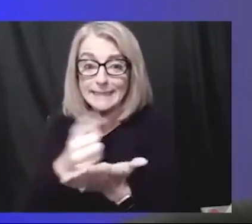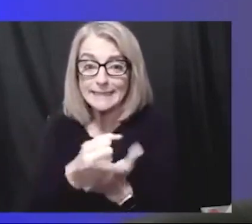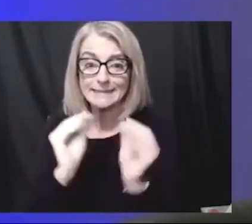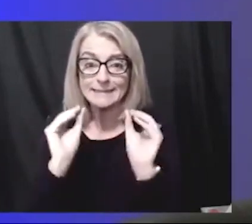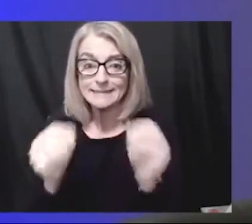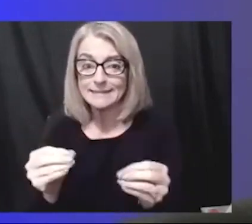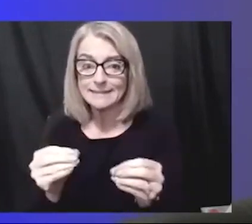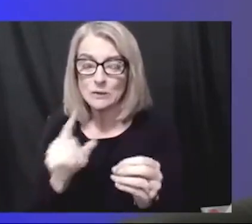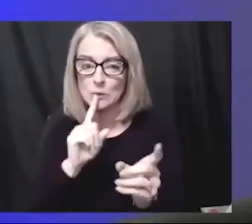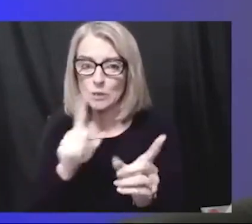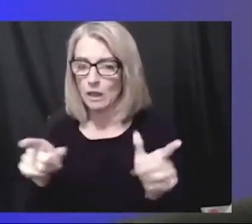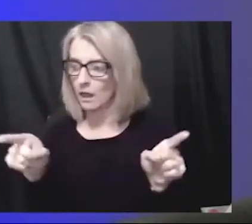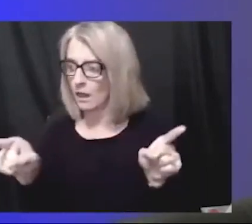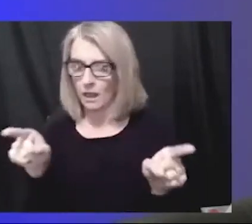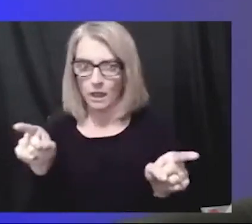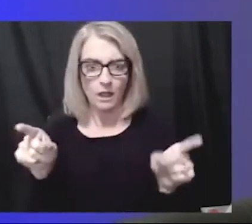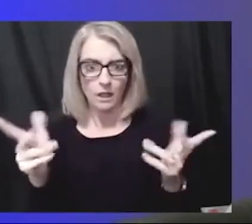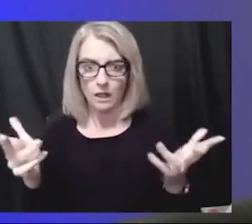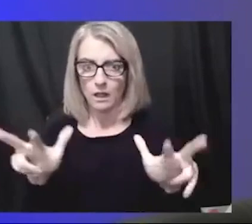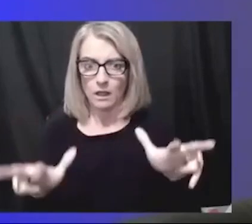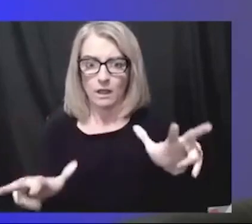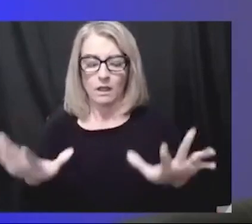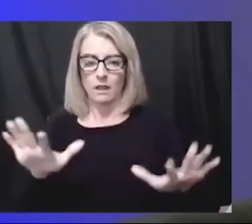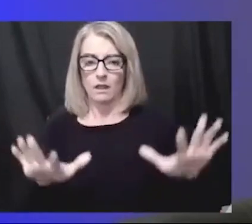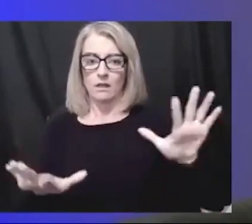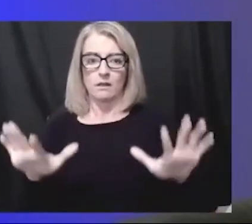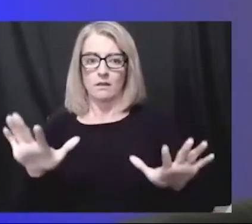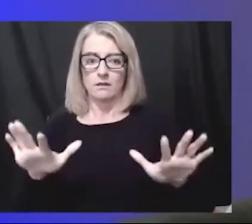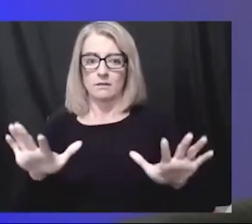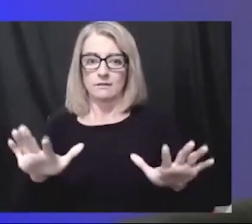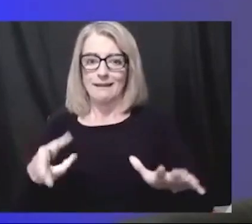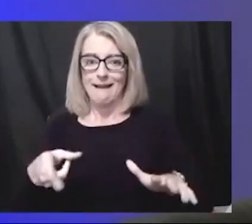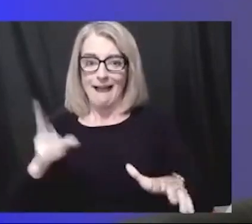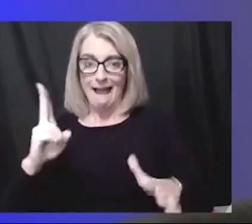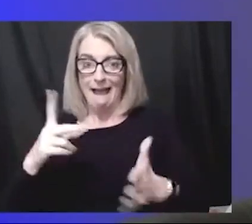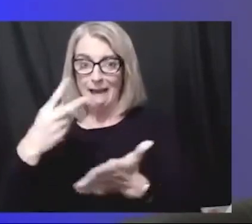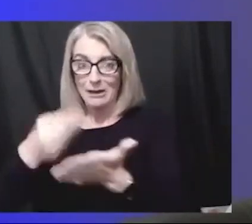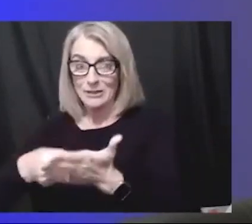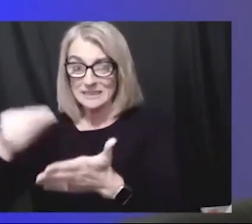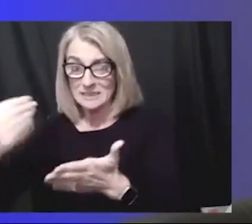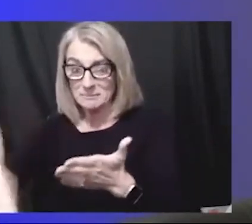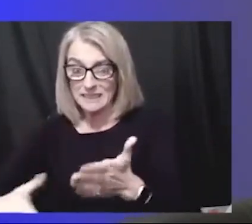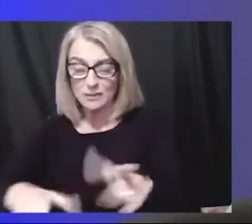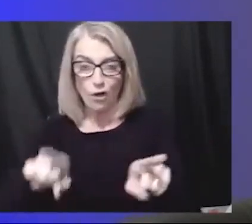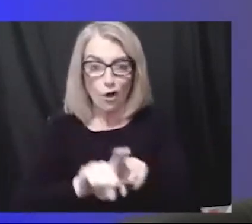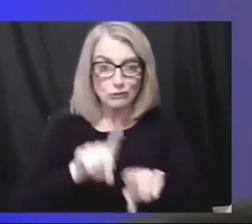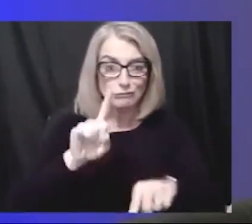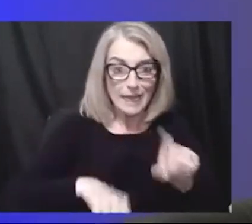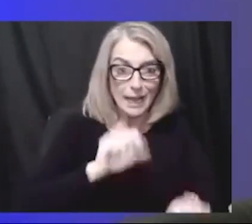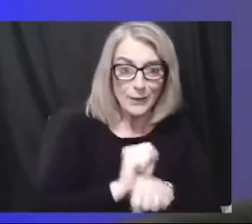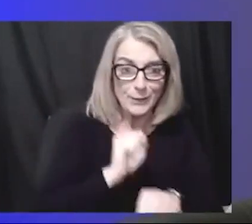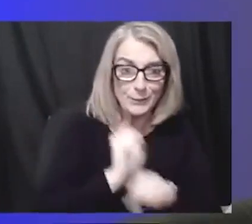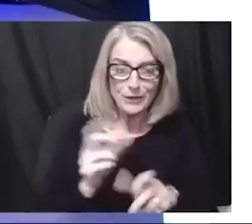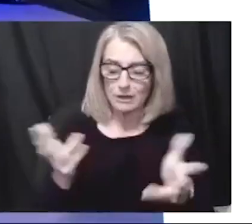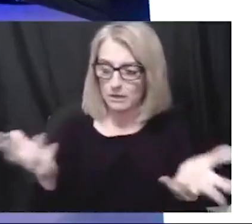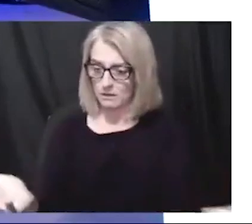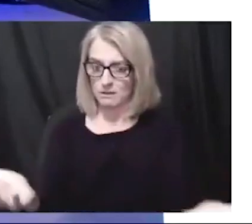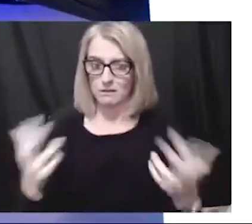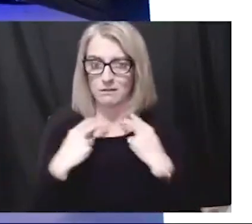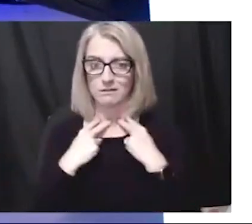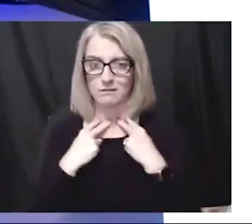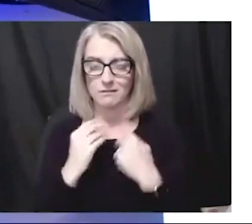from both sides, if you will, higher expense that they didn't plan for, and now there's not an income. Earlier in the pandemic,